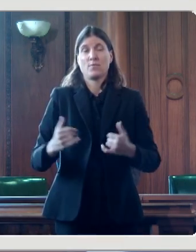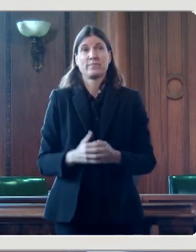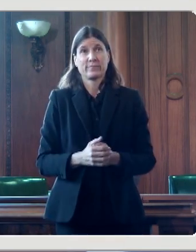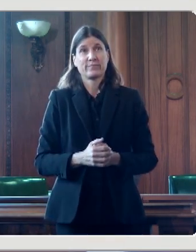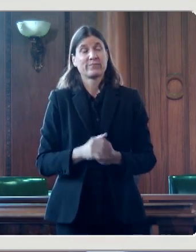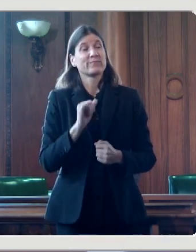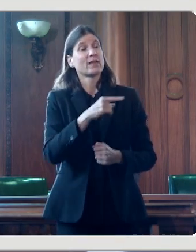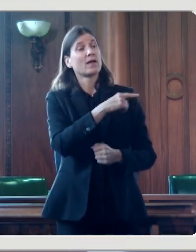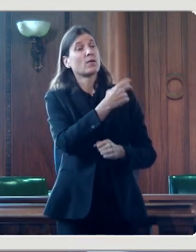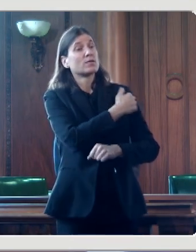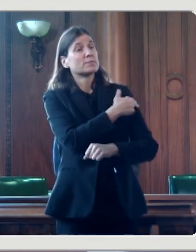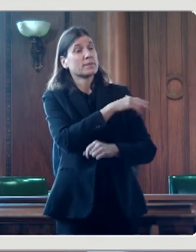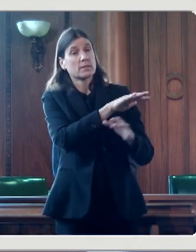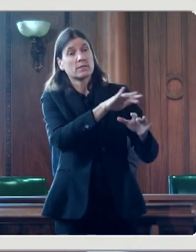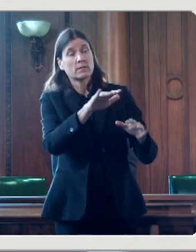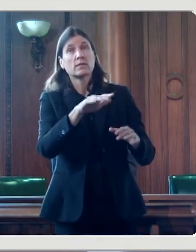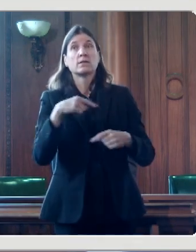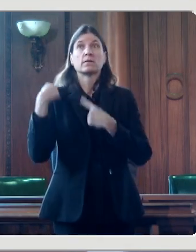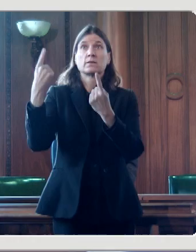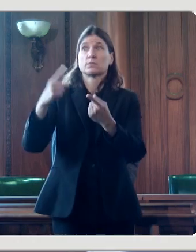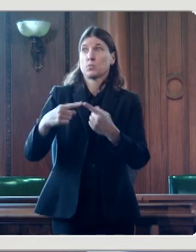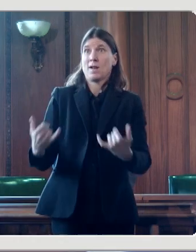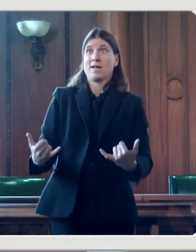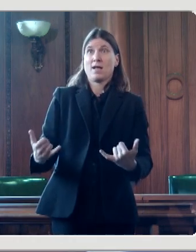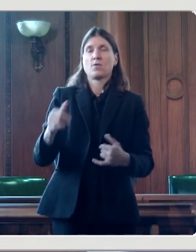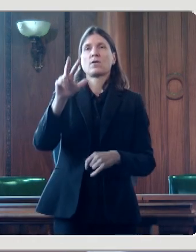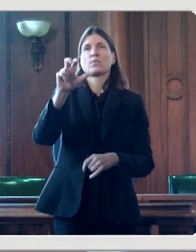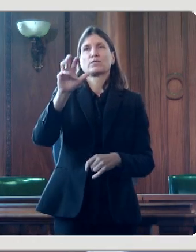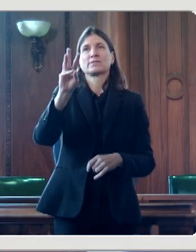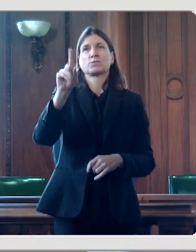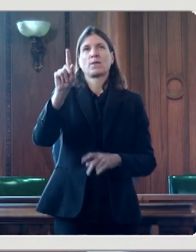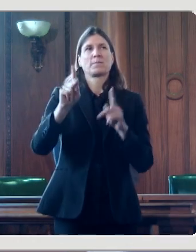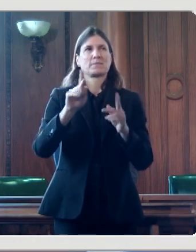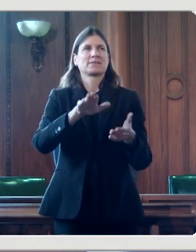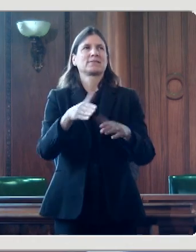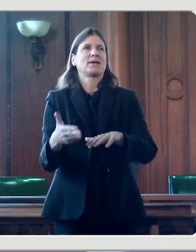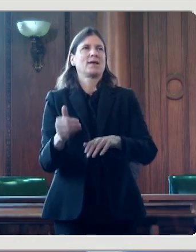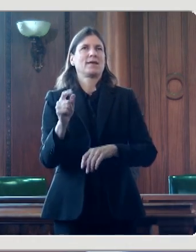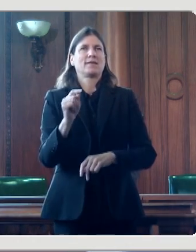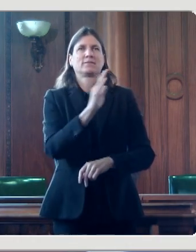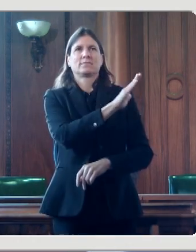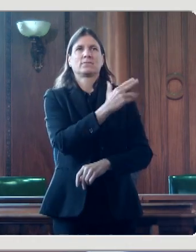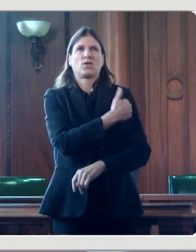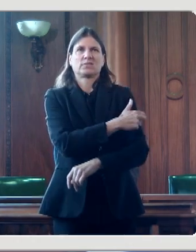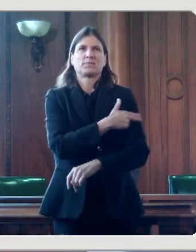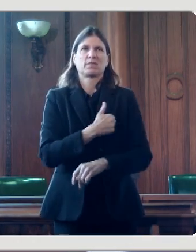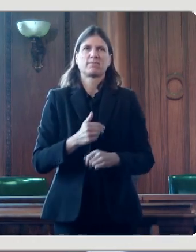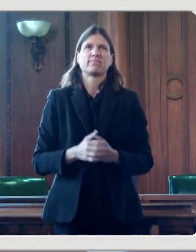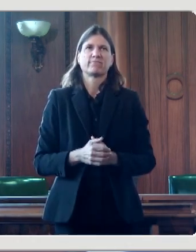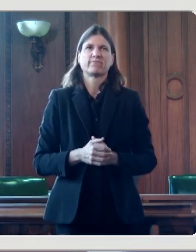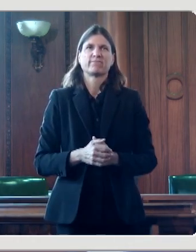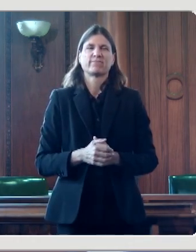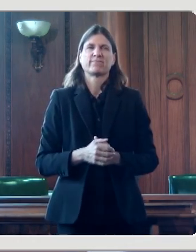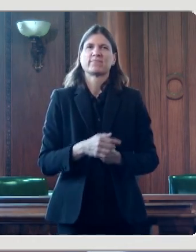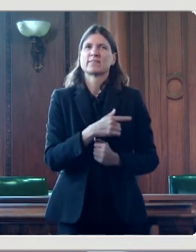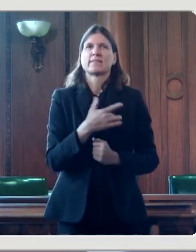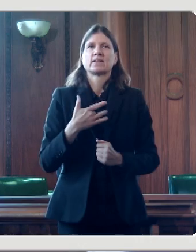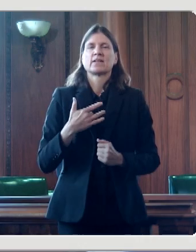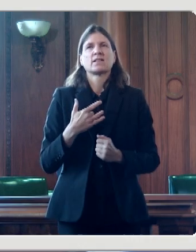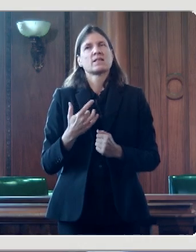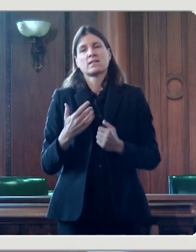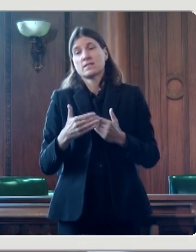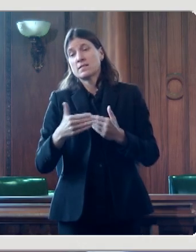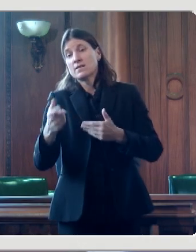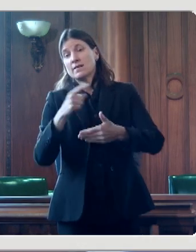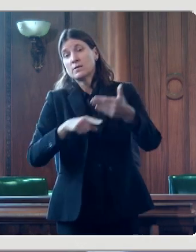families. We all fear that our worst month is still ahead of us, and it could well be this month that we're in right